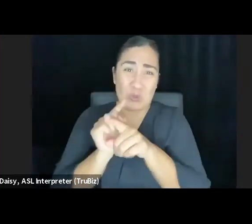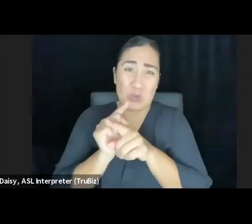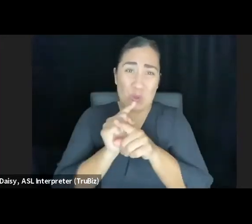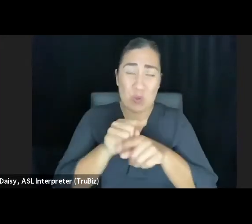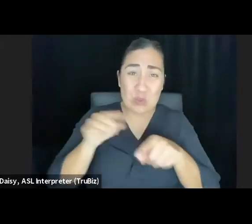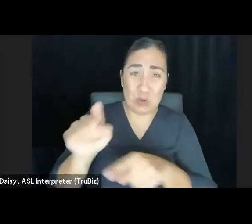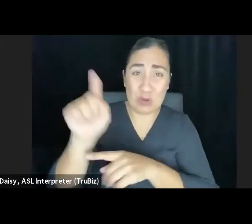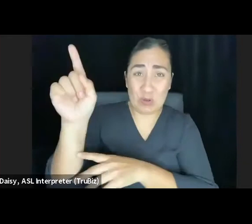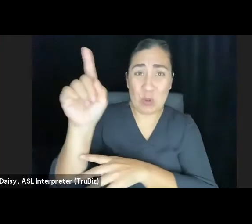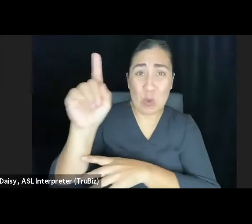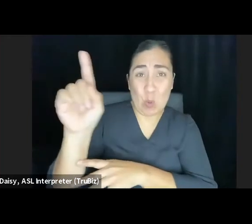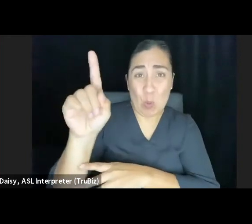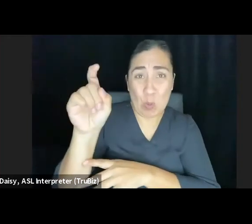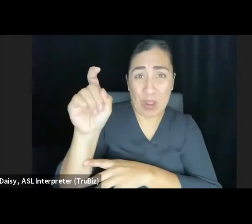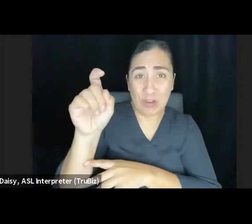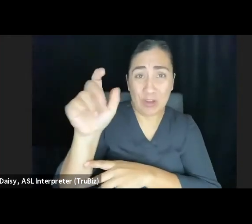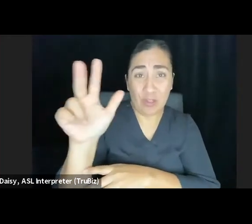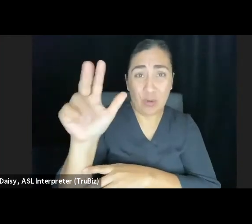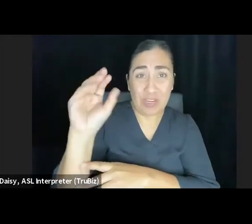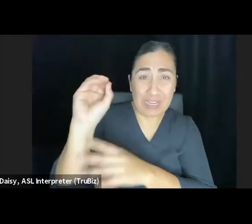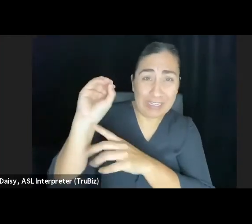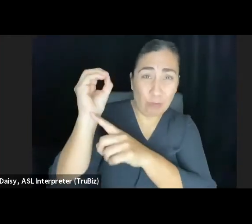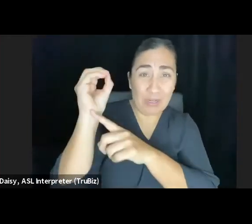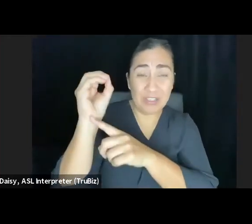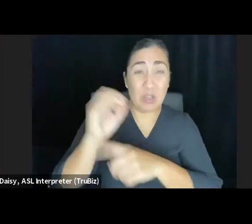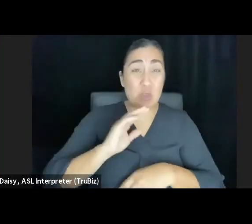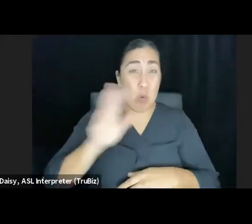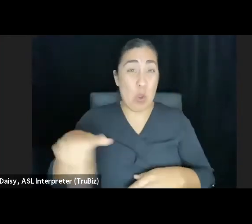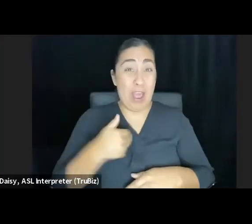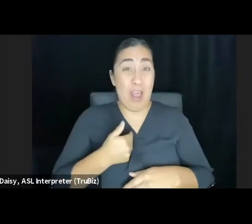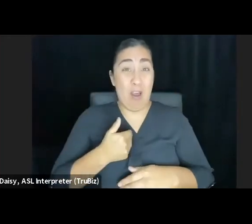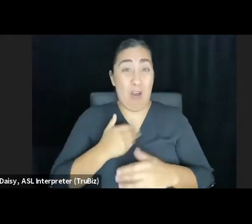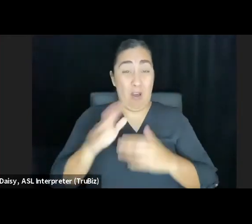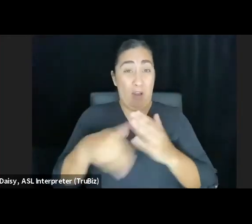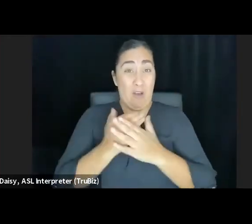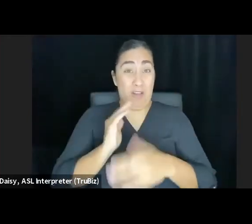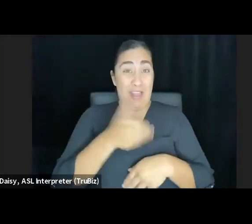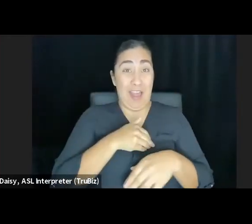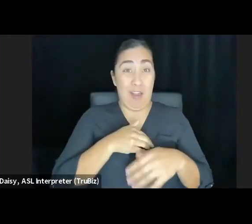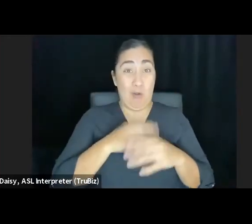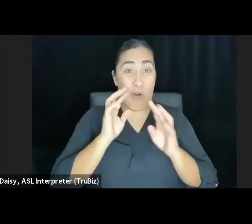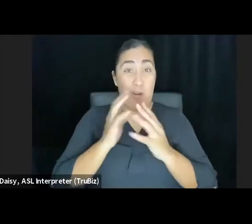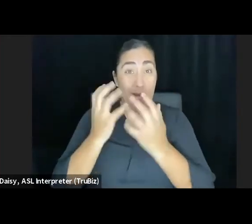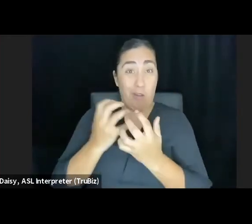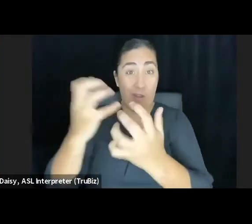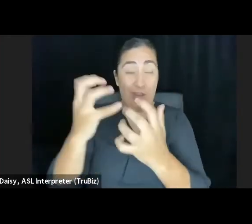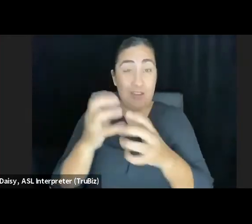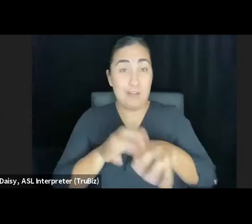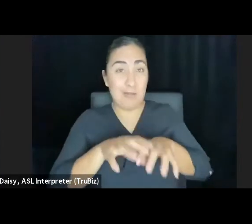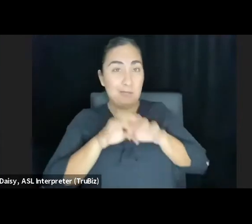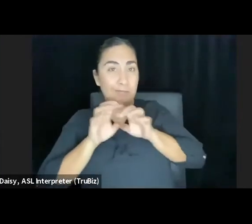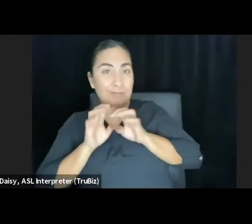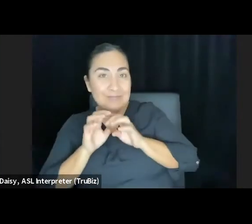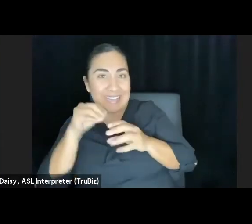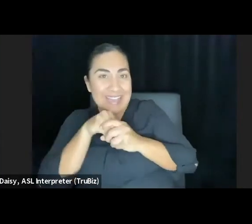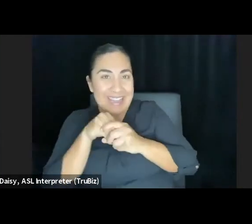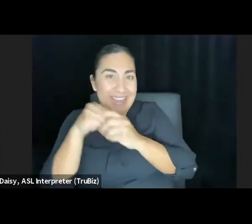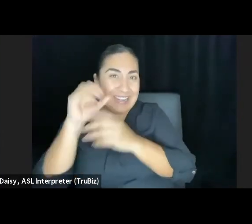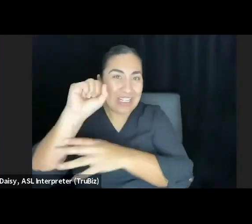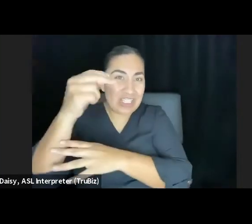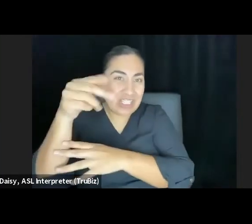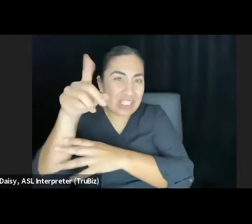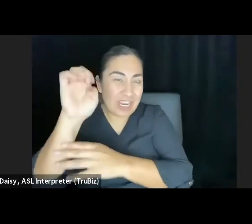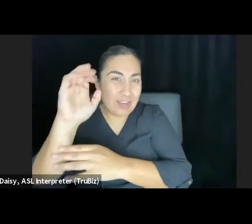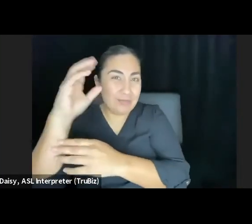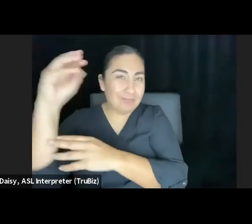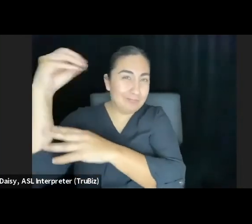our small audience is all clustered off screen in the shade where they should be for their safety. So imagine large crowds